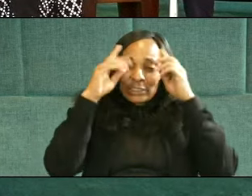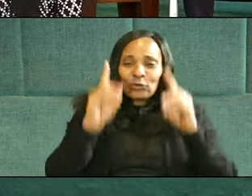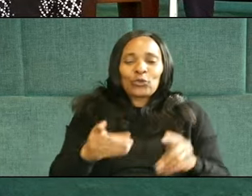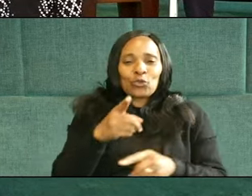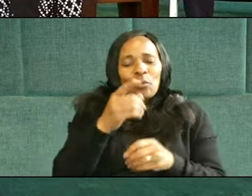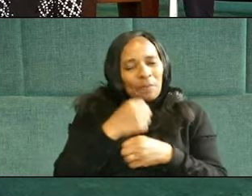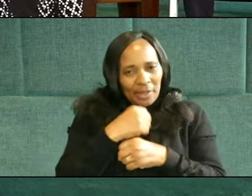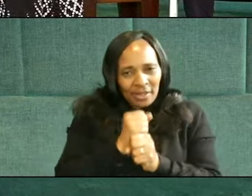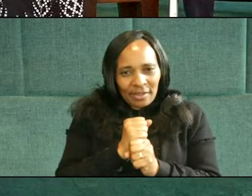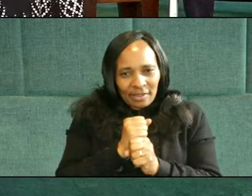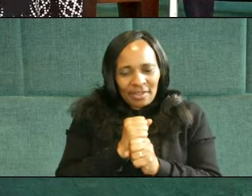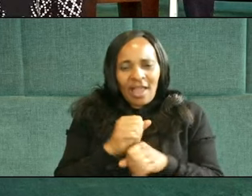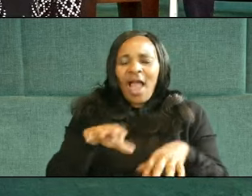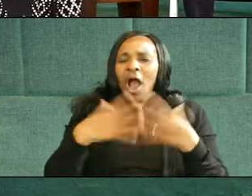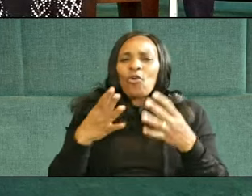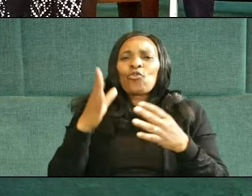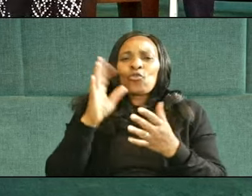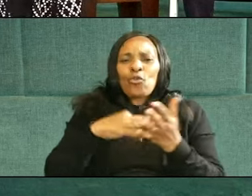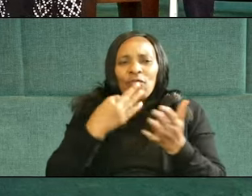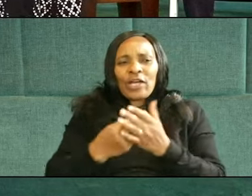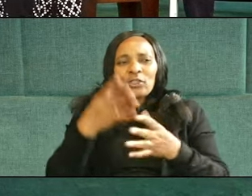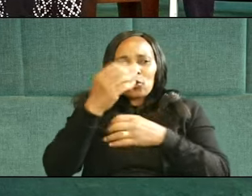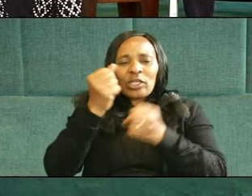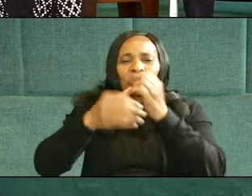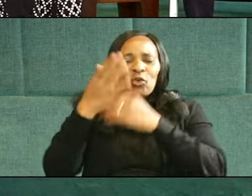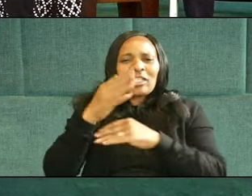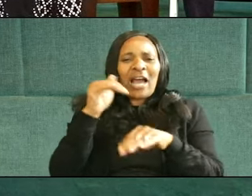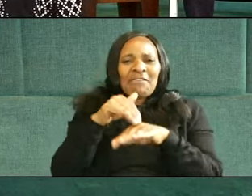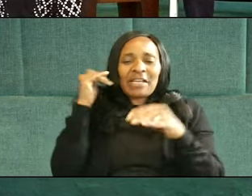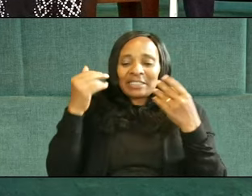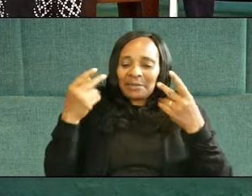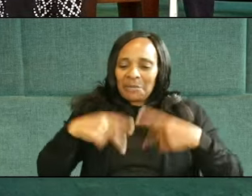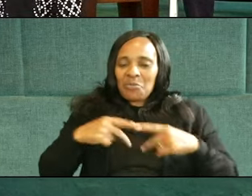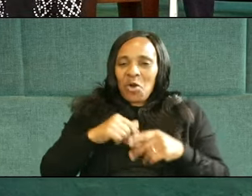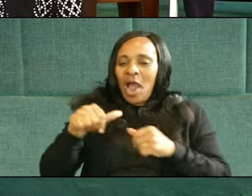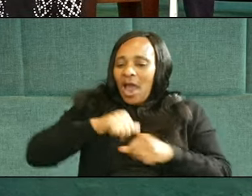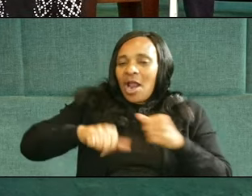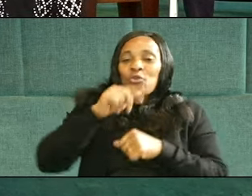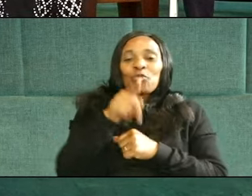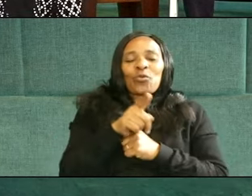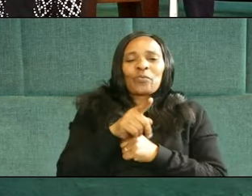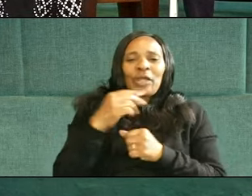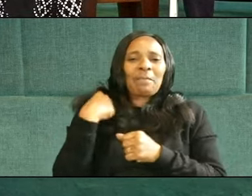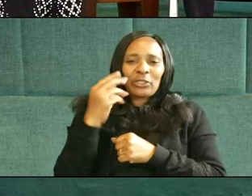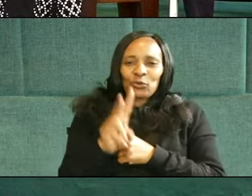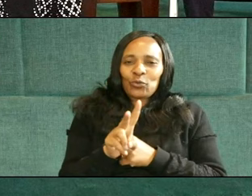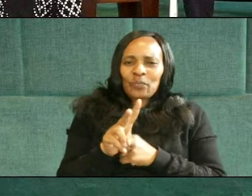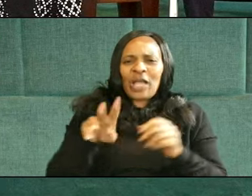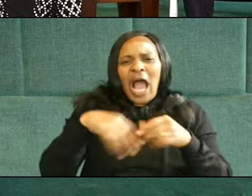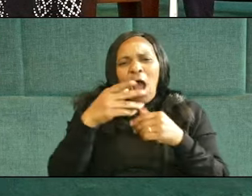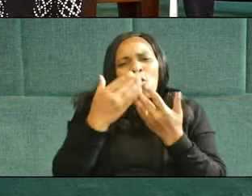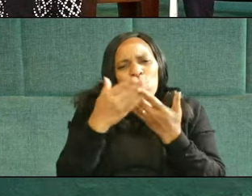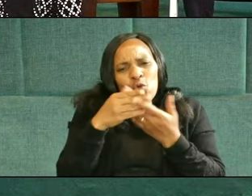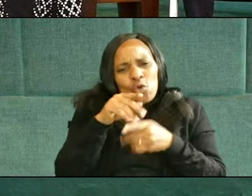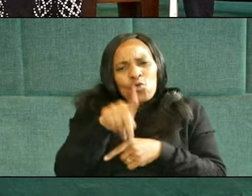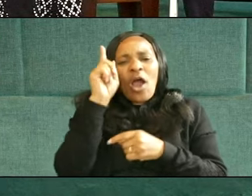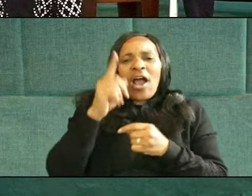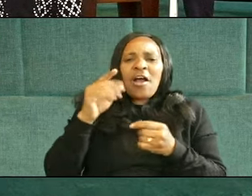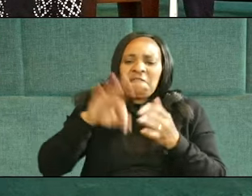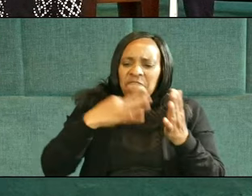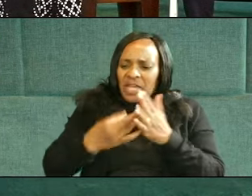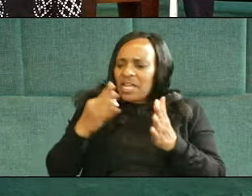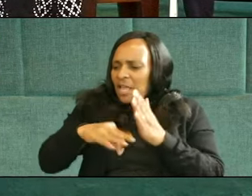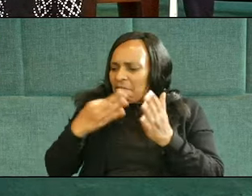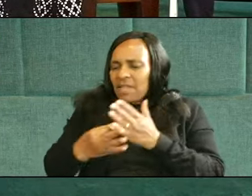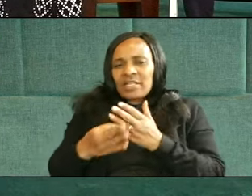make, how you failing to trust in God affects the people around you. And then number two, how do your failures to obey God